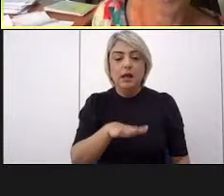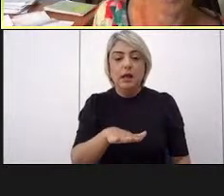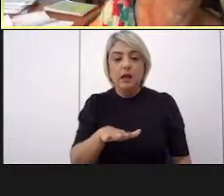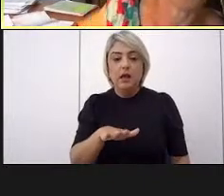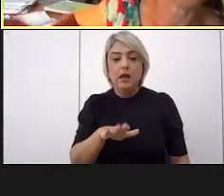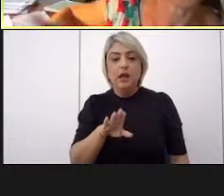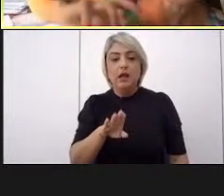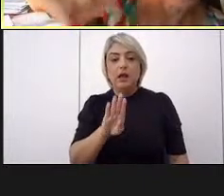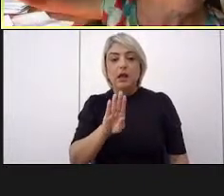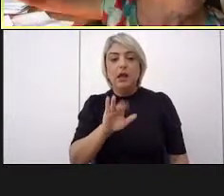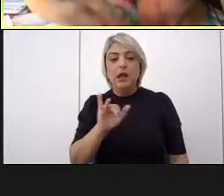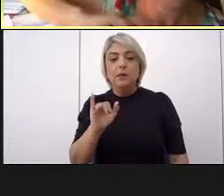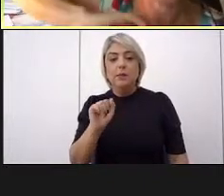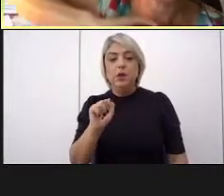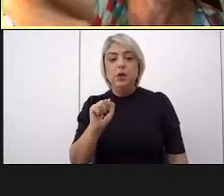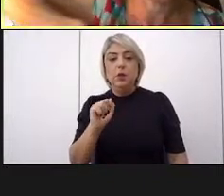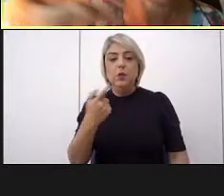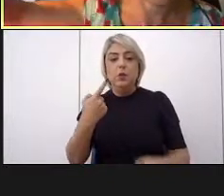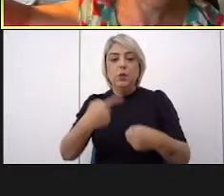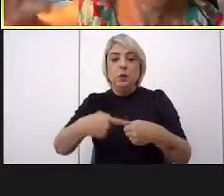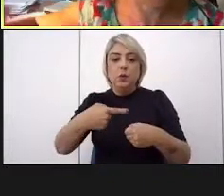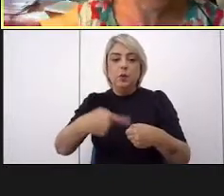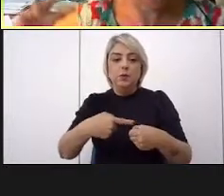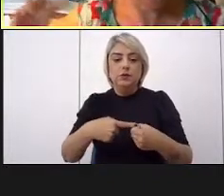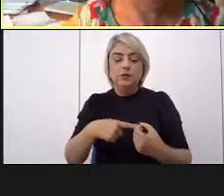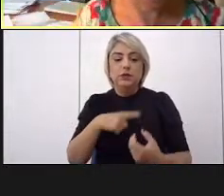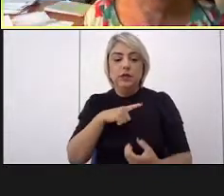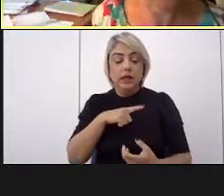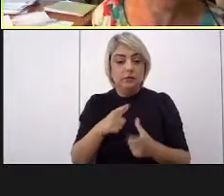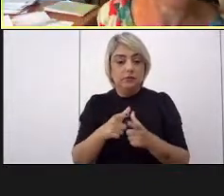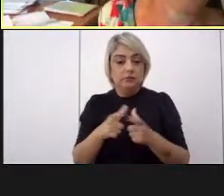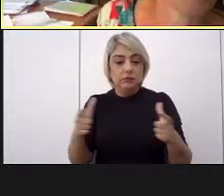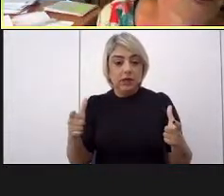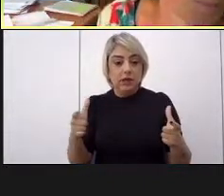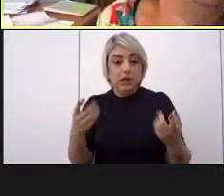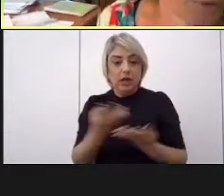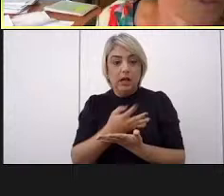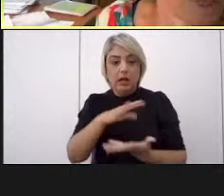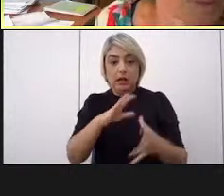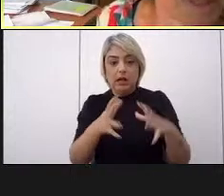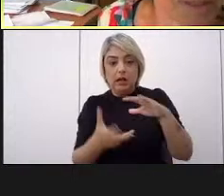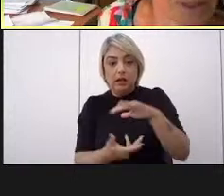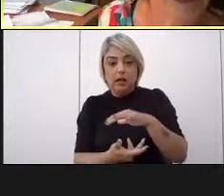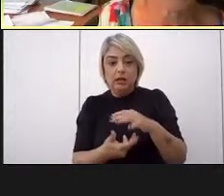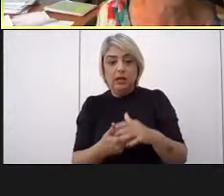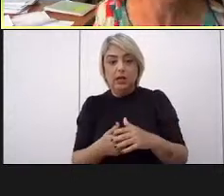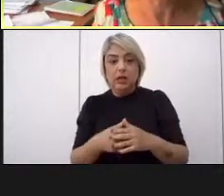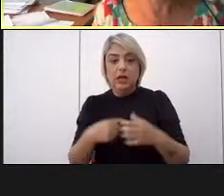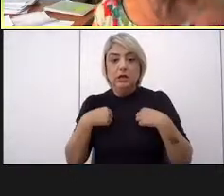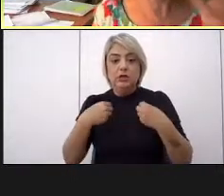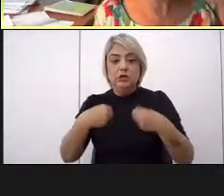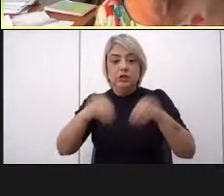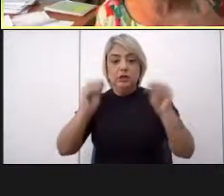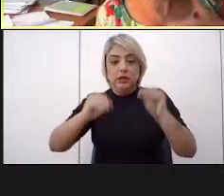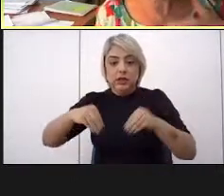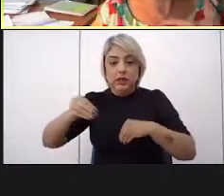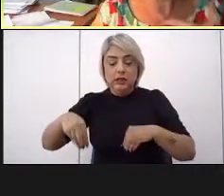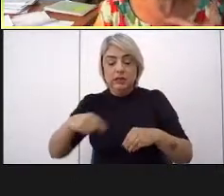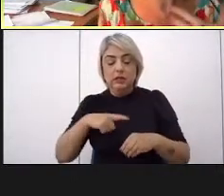of global chain or textile, which are under this type of sustainability standards, which in